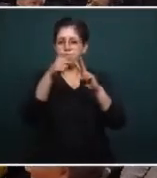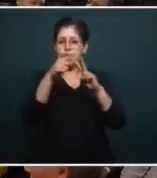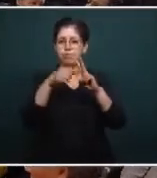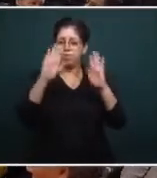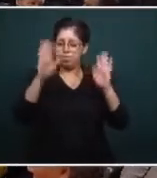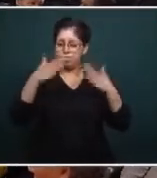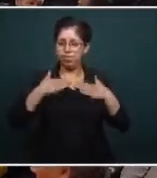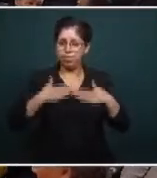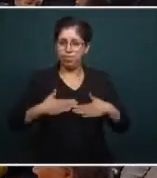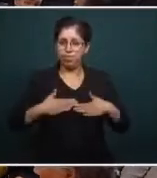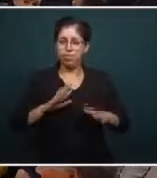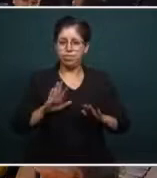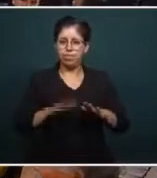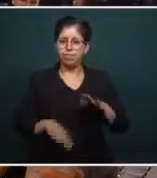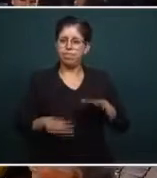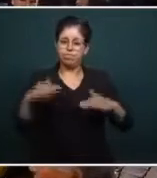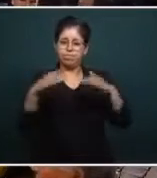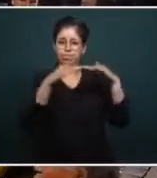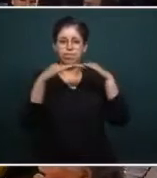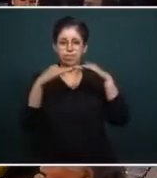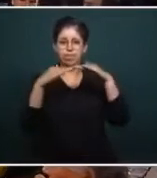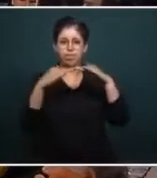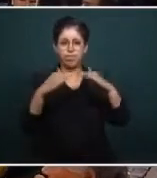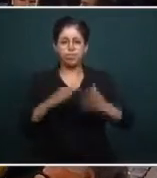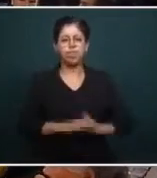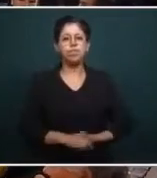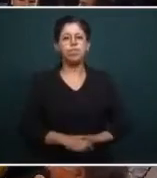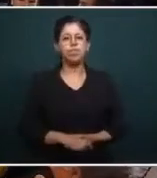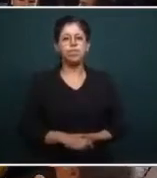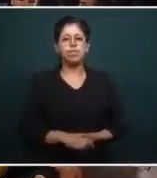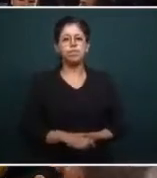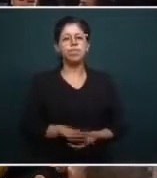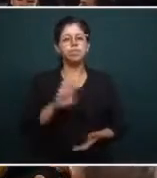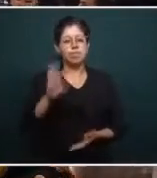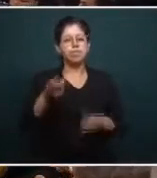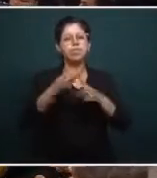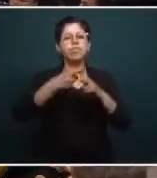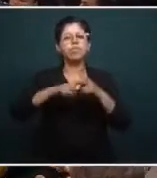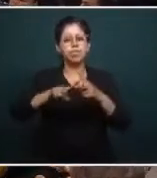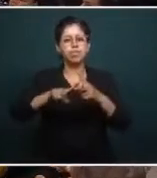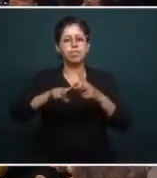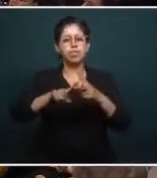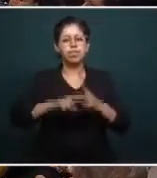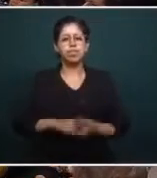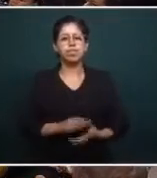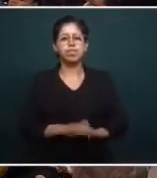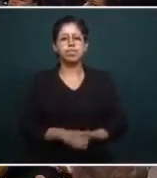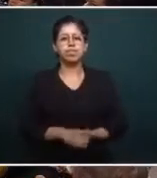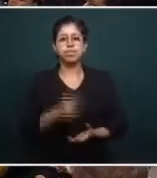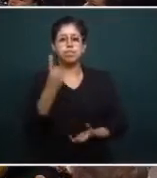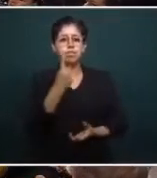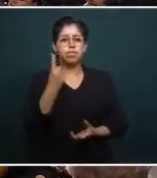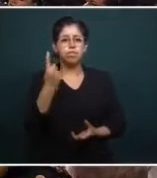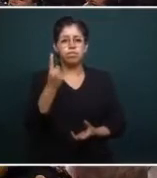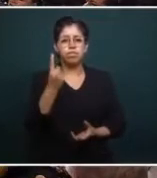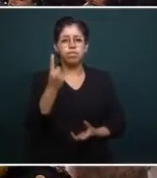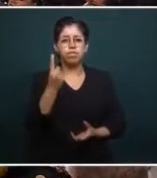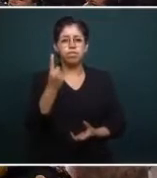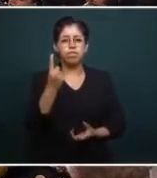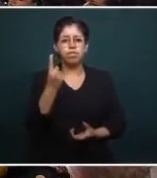locals and justo, some nationals so that it'll be just this Entonces, question and empezar answer. con una